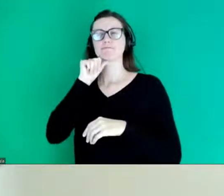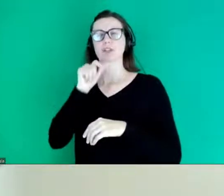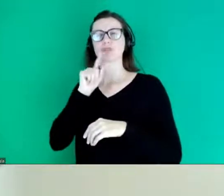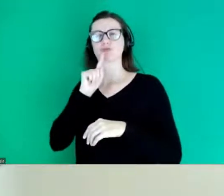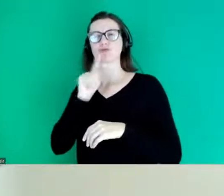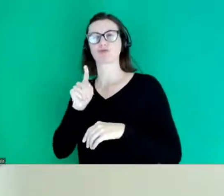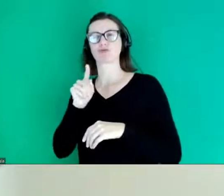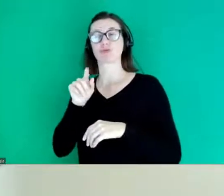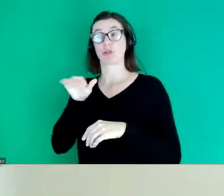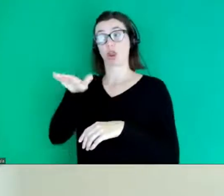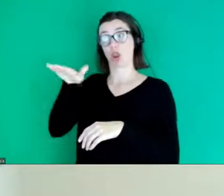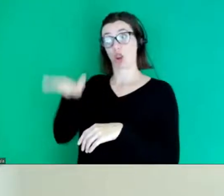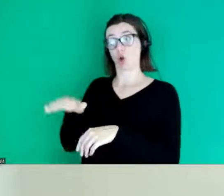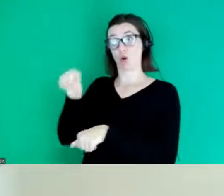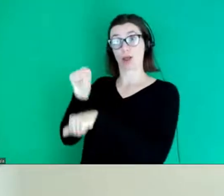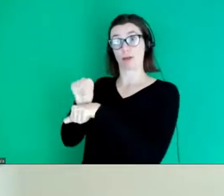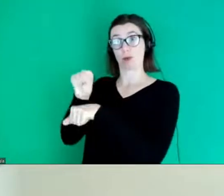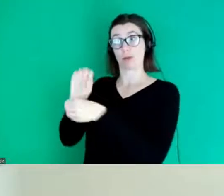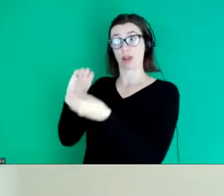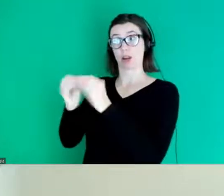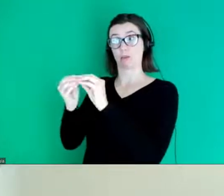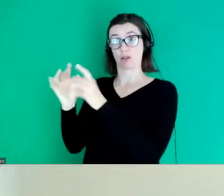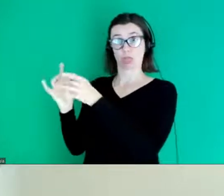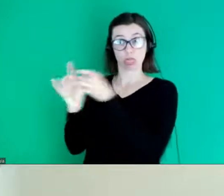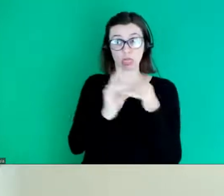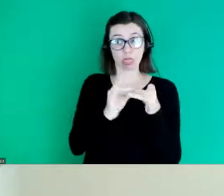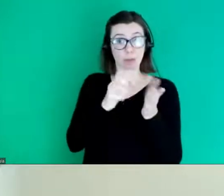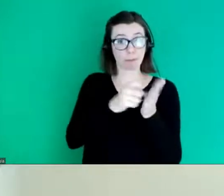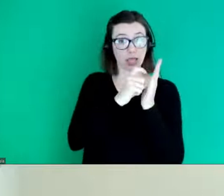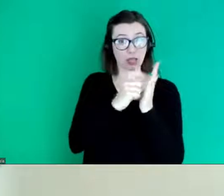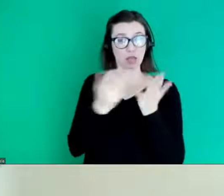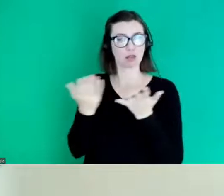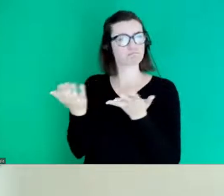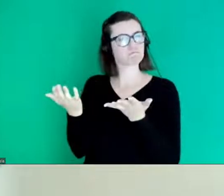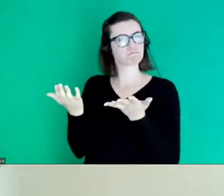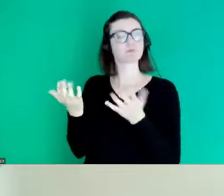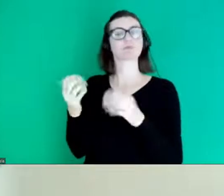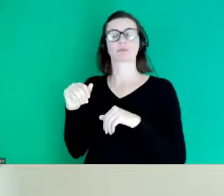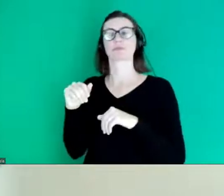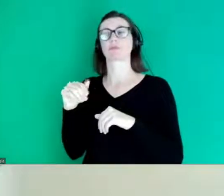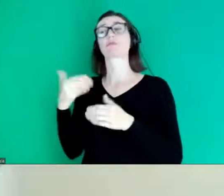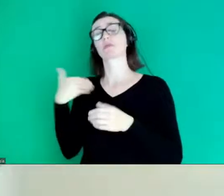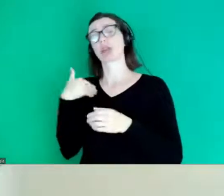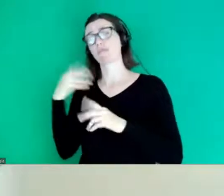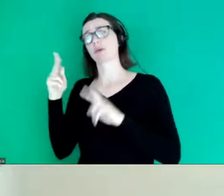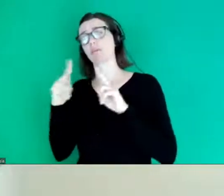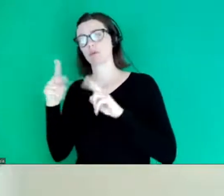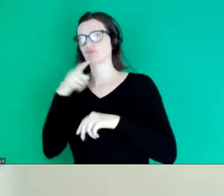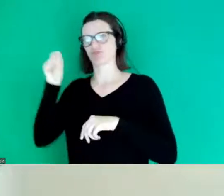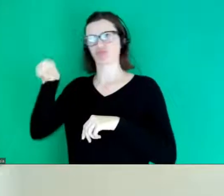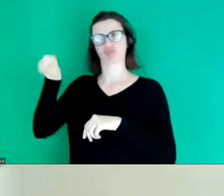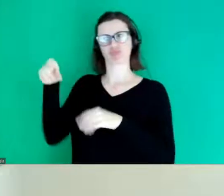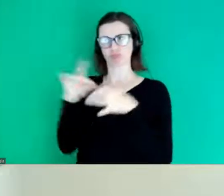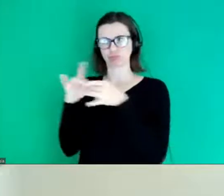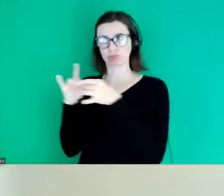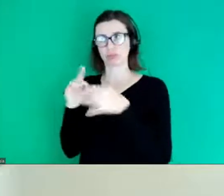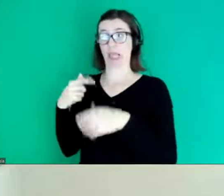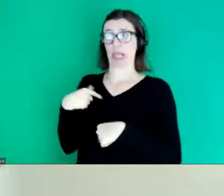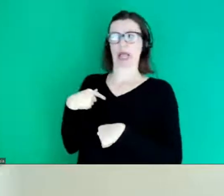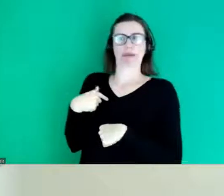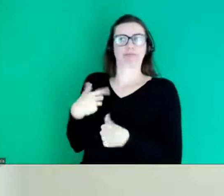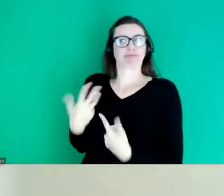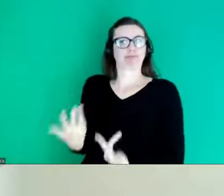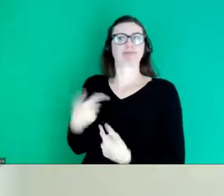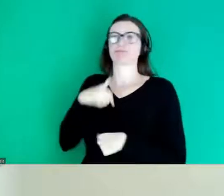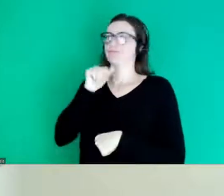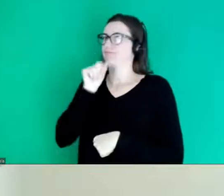low employment is directly related to those mandates, although I think there are people who are making that as a reason. I'm not so sure that